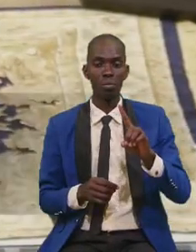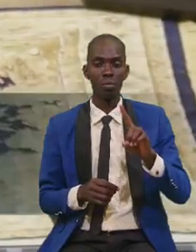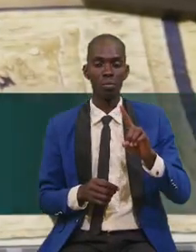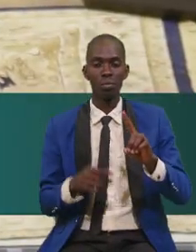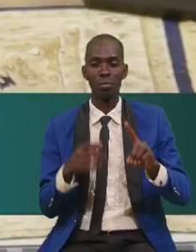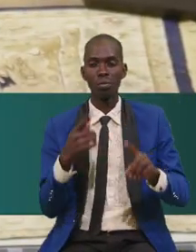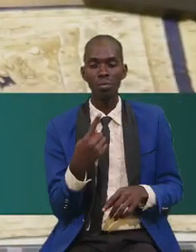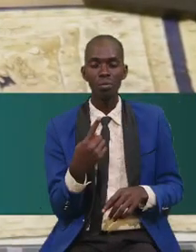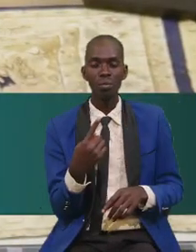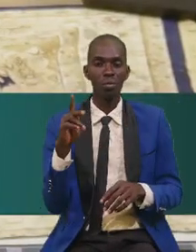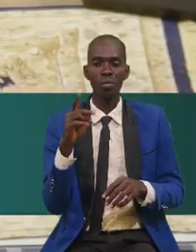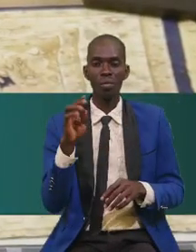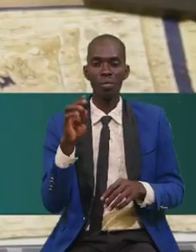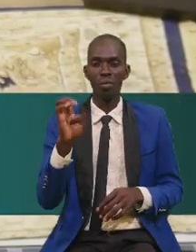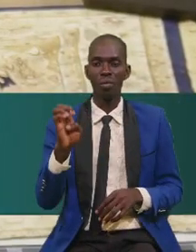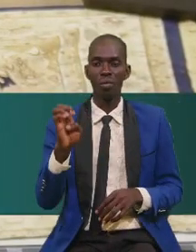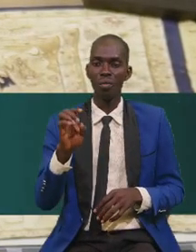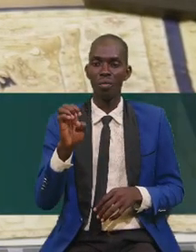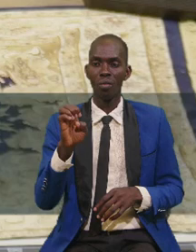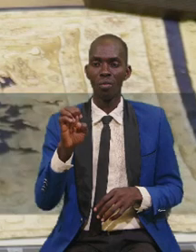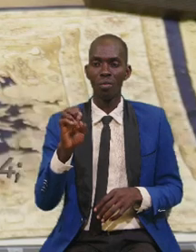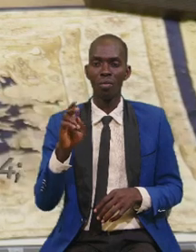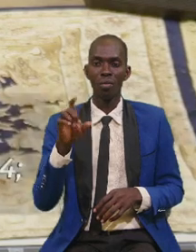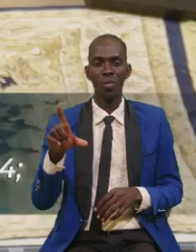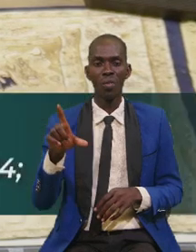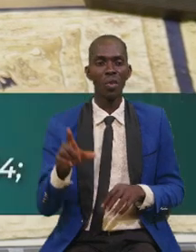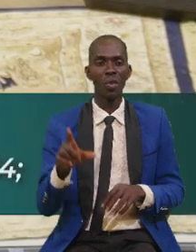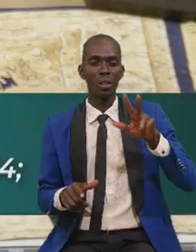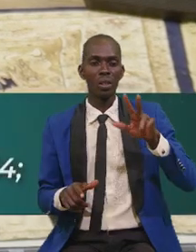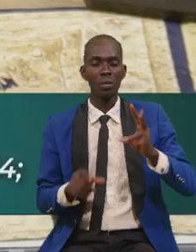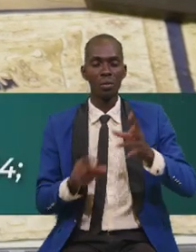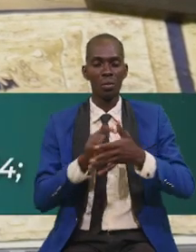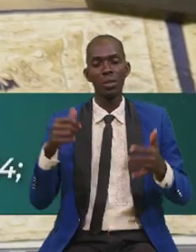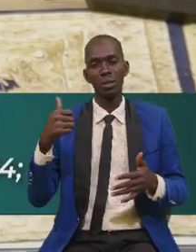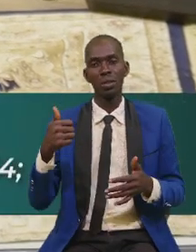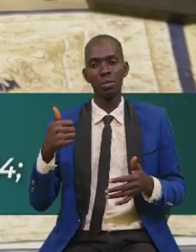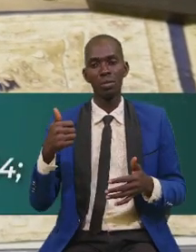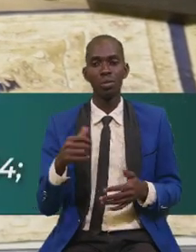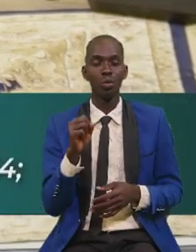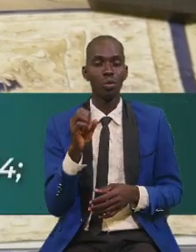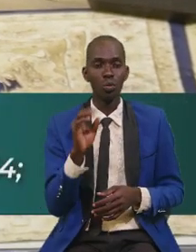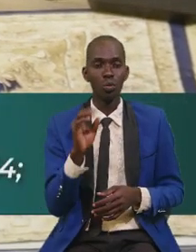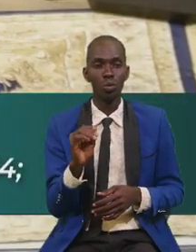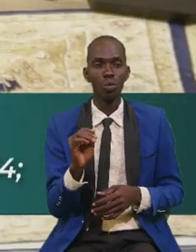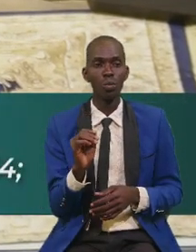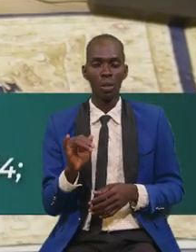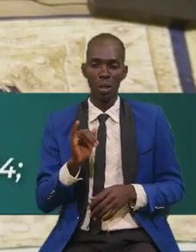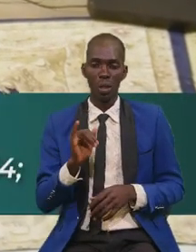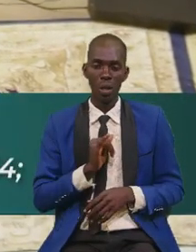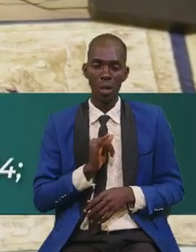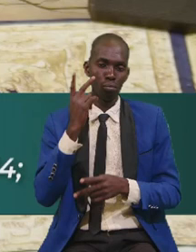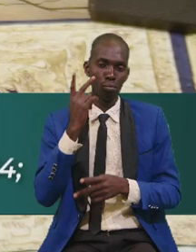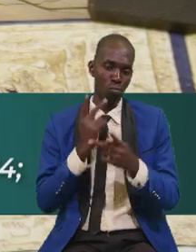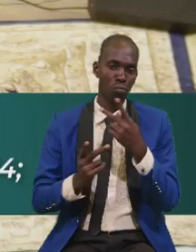chapter 37, and I'm reading from verse 10. So I prophesied as he commanded me. That's